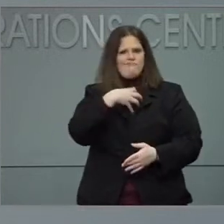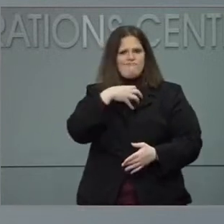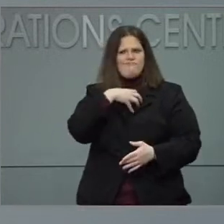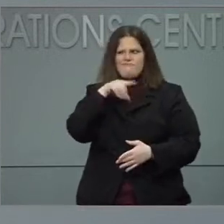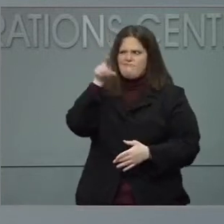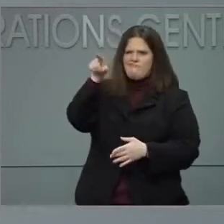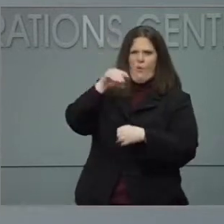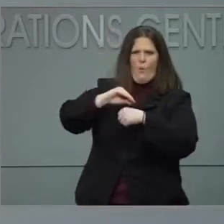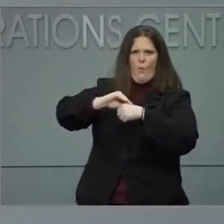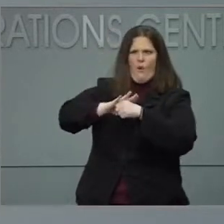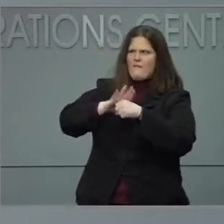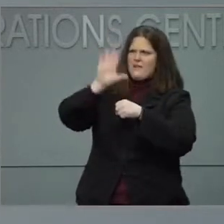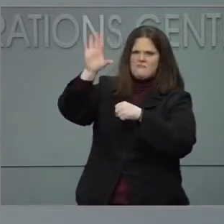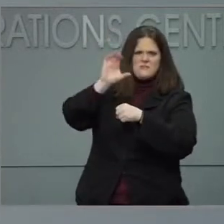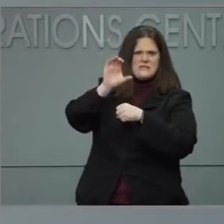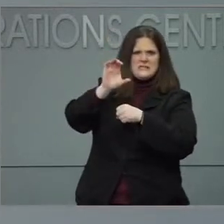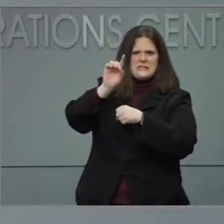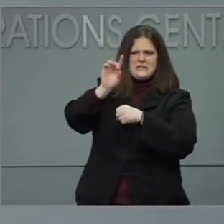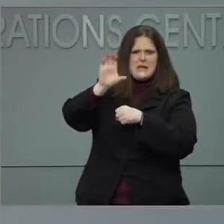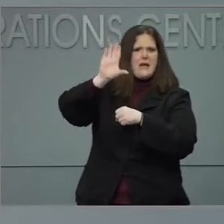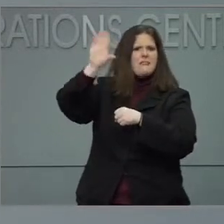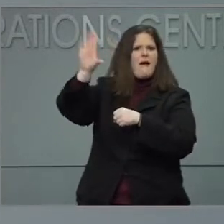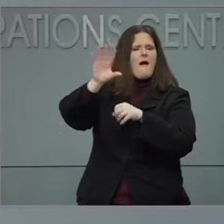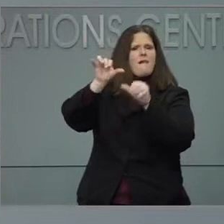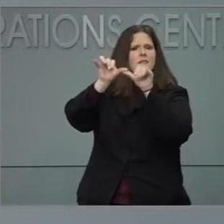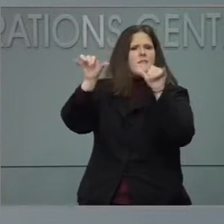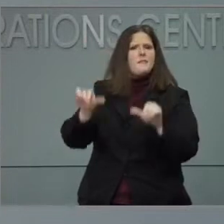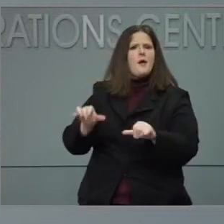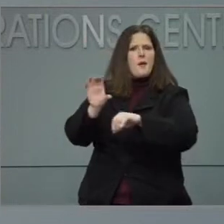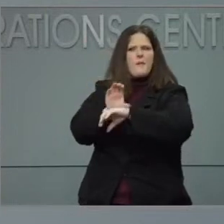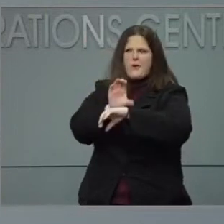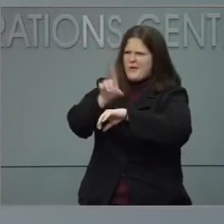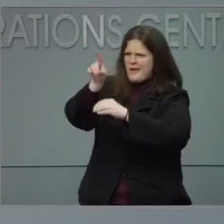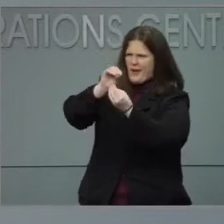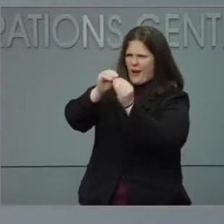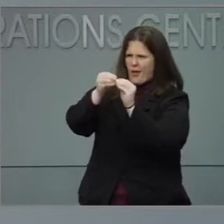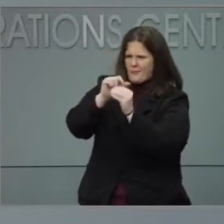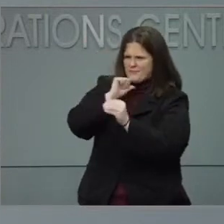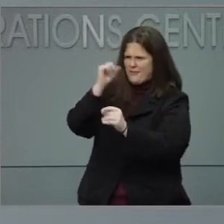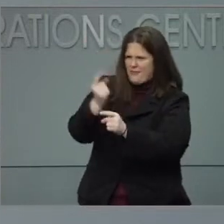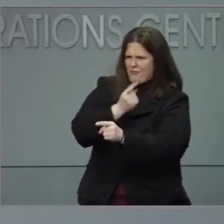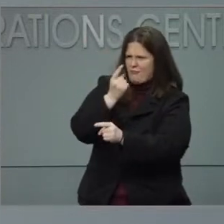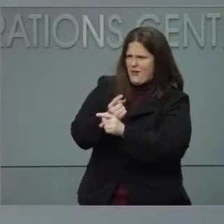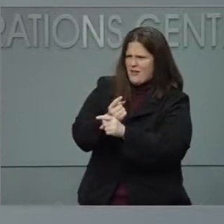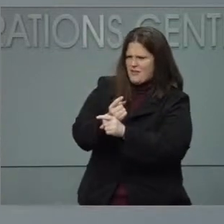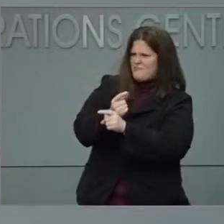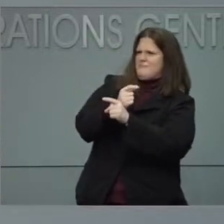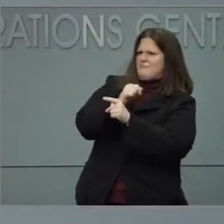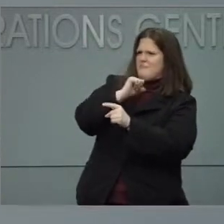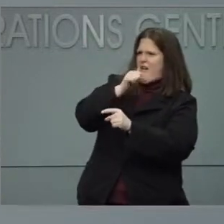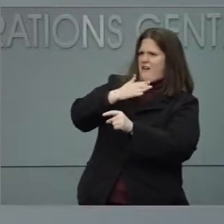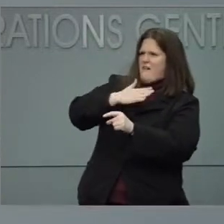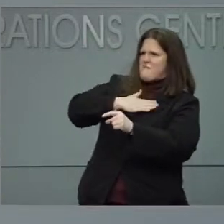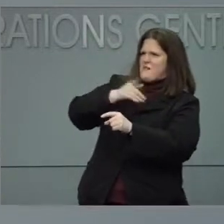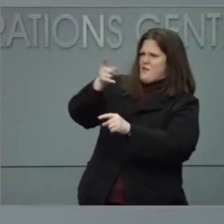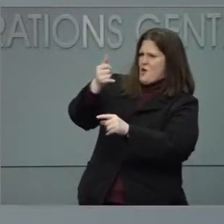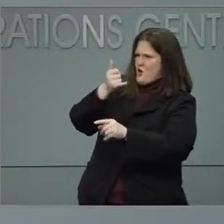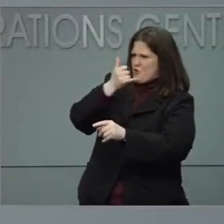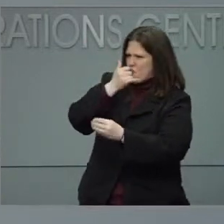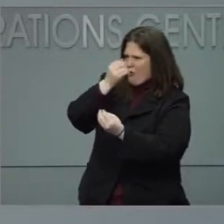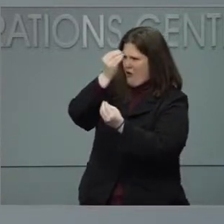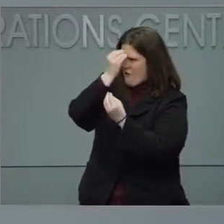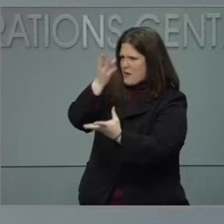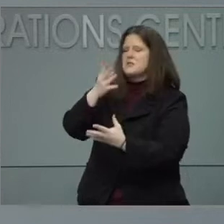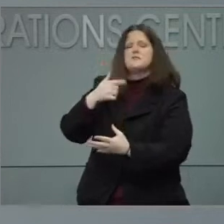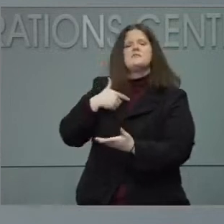database from the CDC because of some inaccuracies that are there. But I will let Dr. Cohen address that a